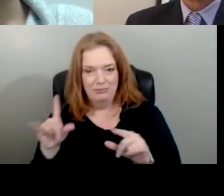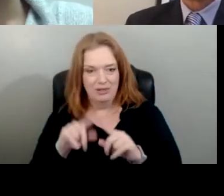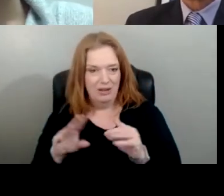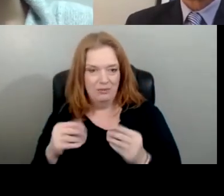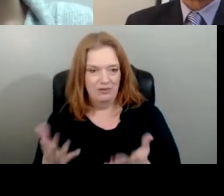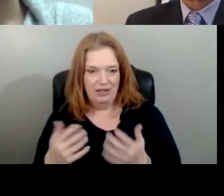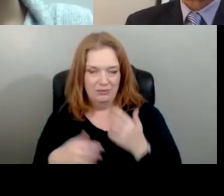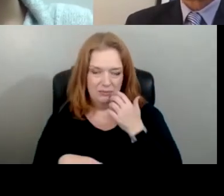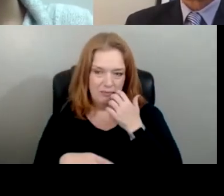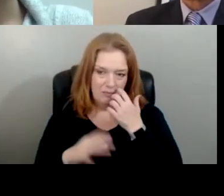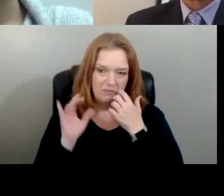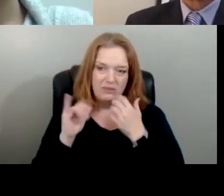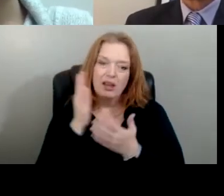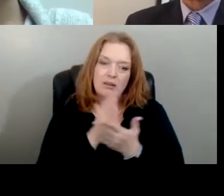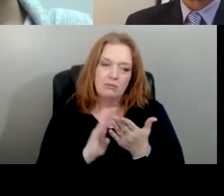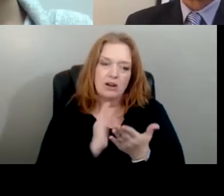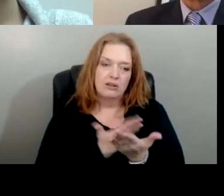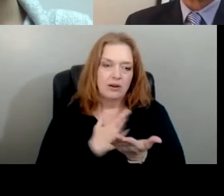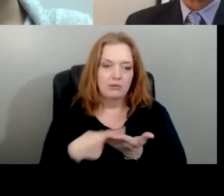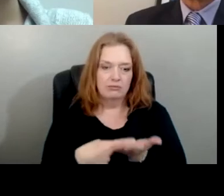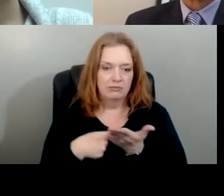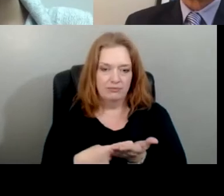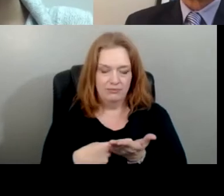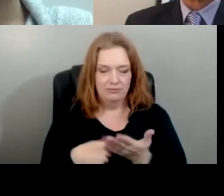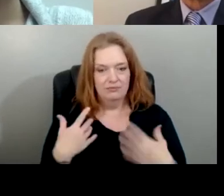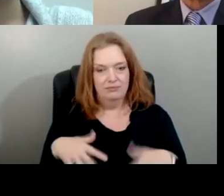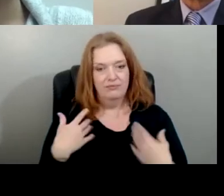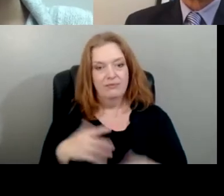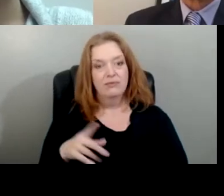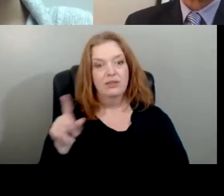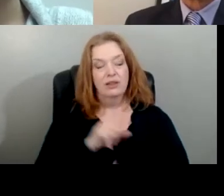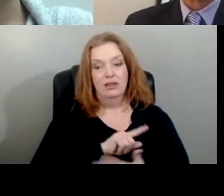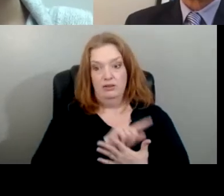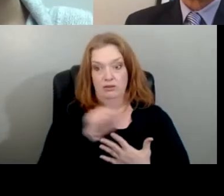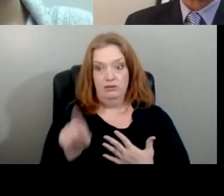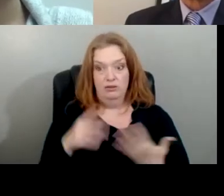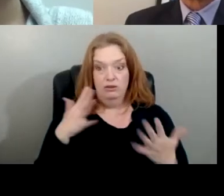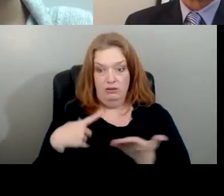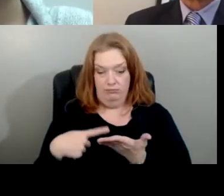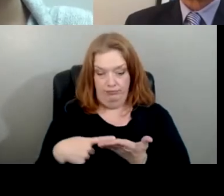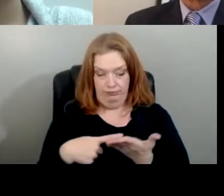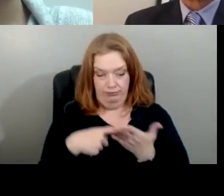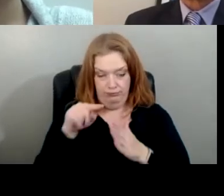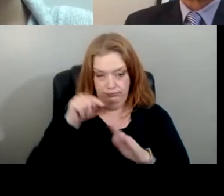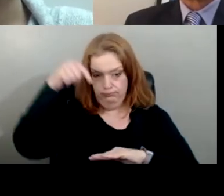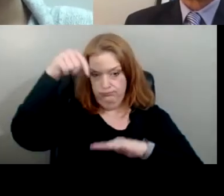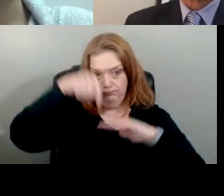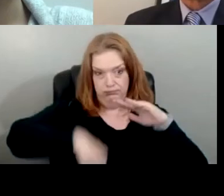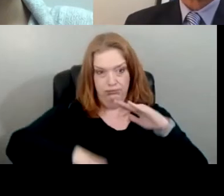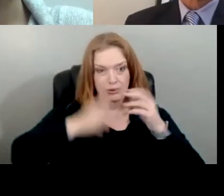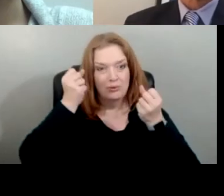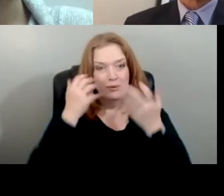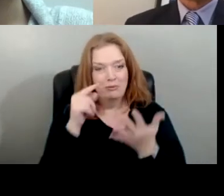provide. So that's part of our conversation today. Y'all have really covered so many different facets of the questions that I had initially sent